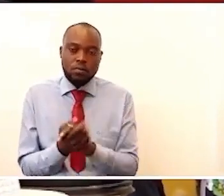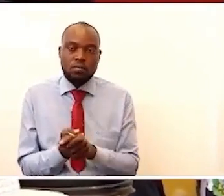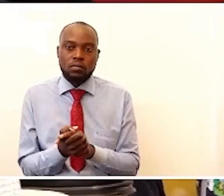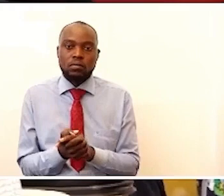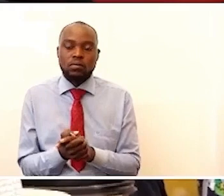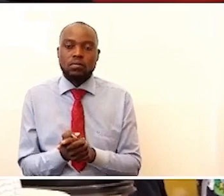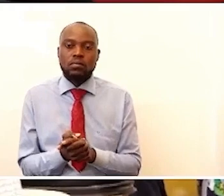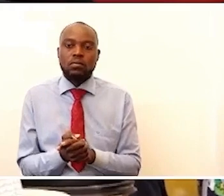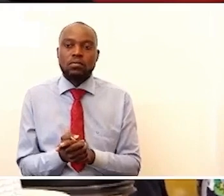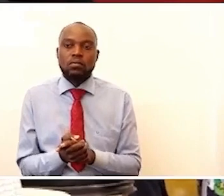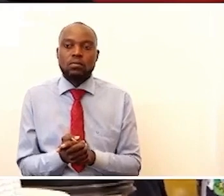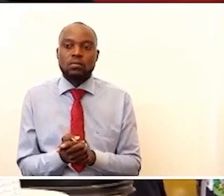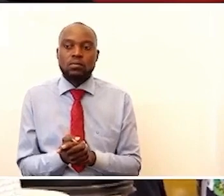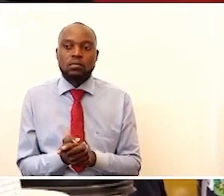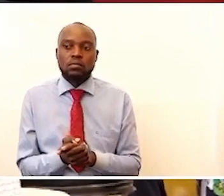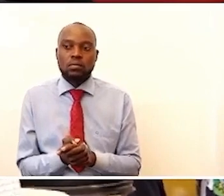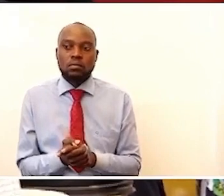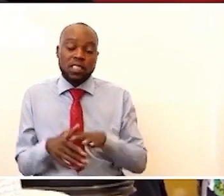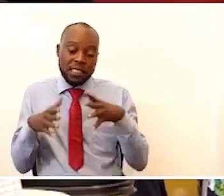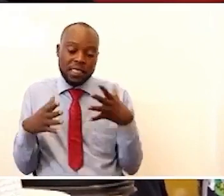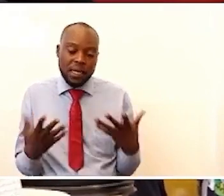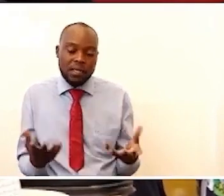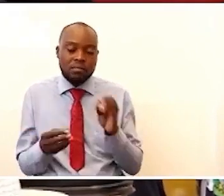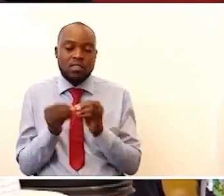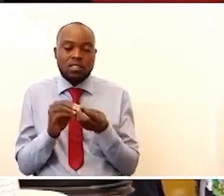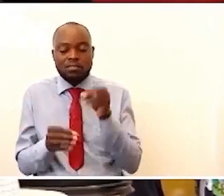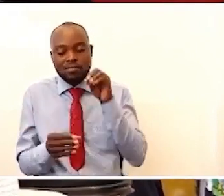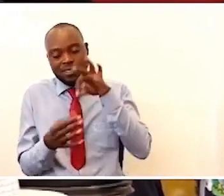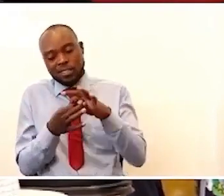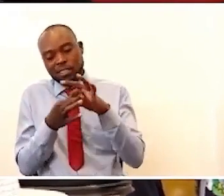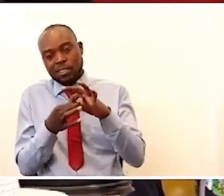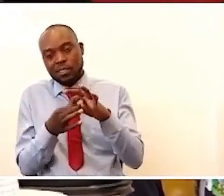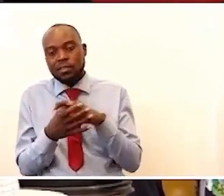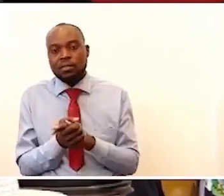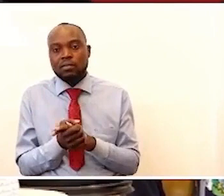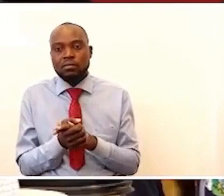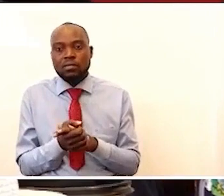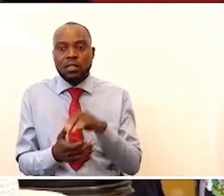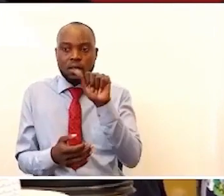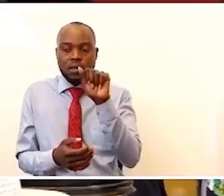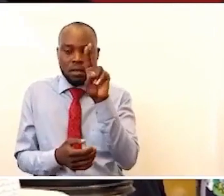What best way can we engage the AU